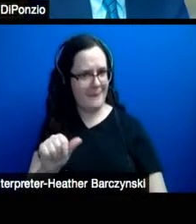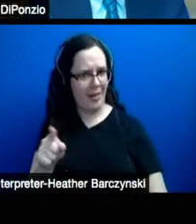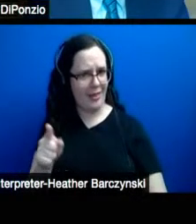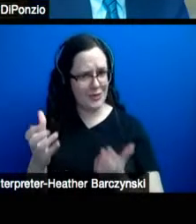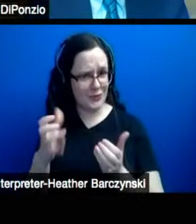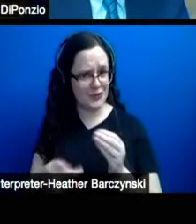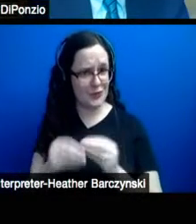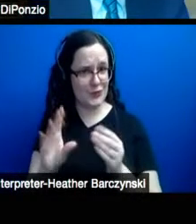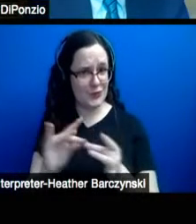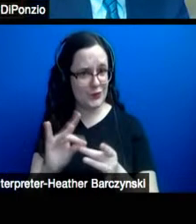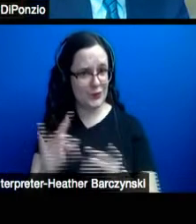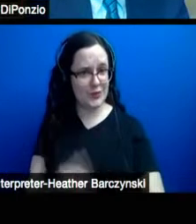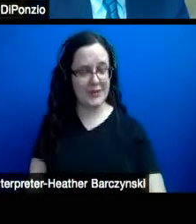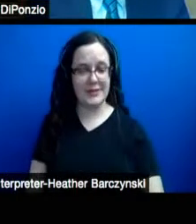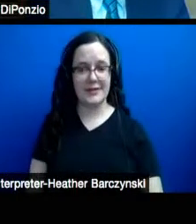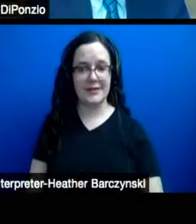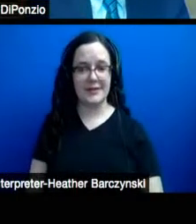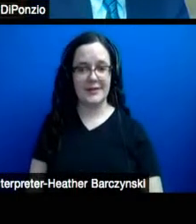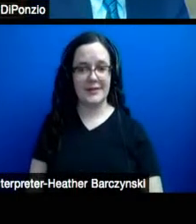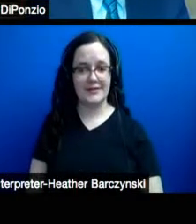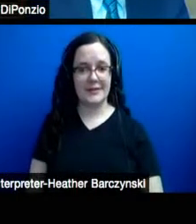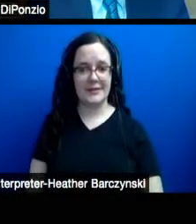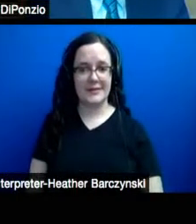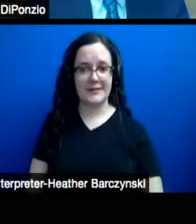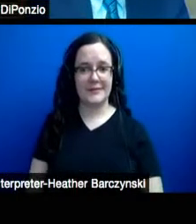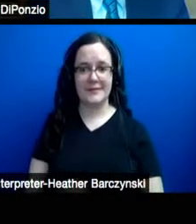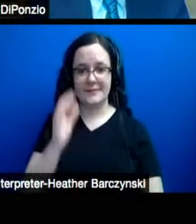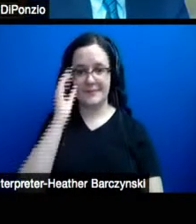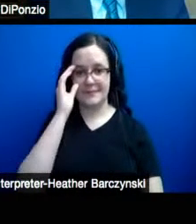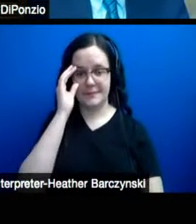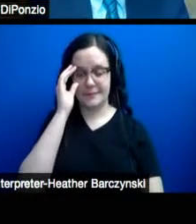share on that collection?